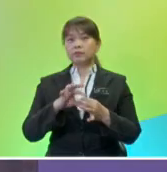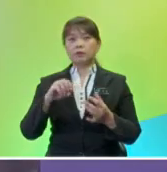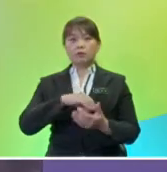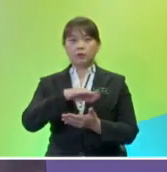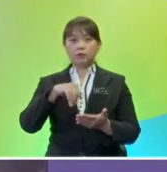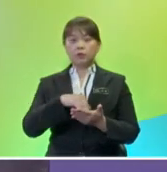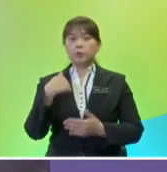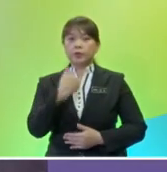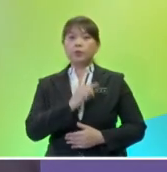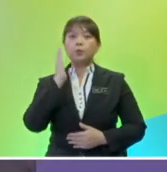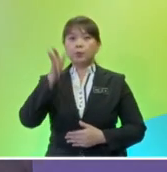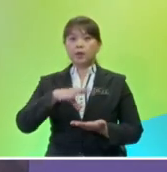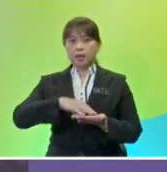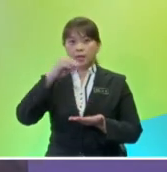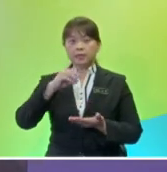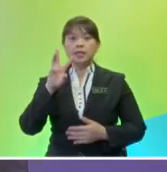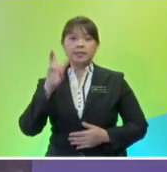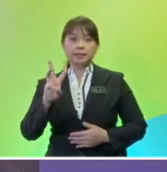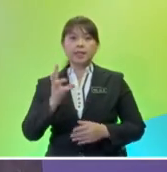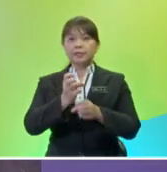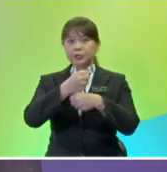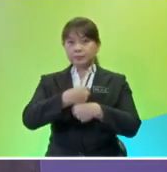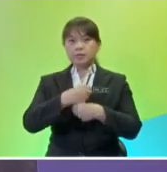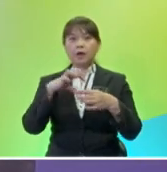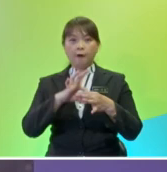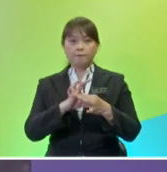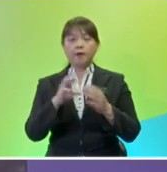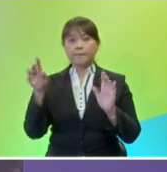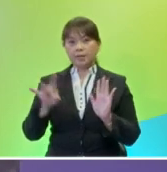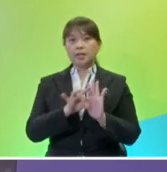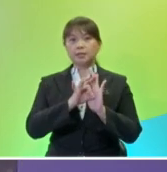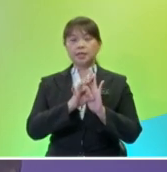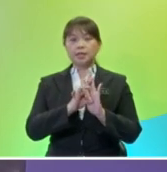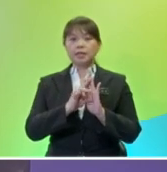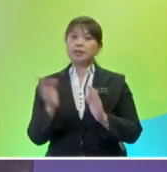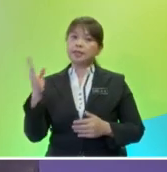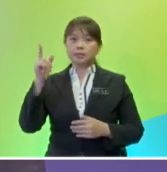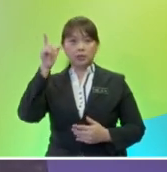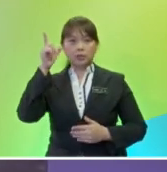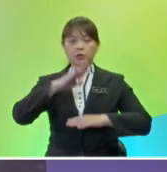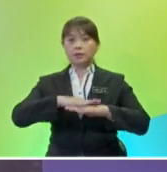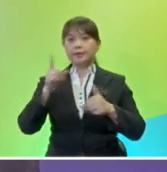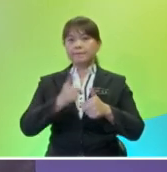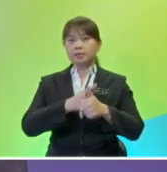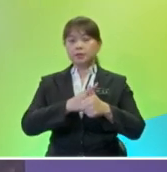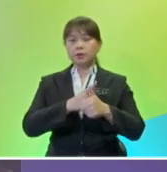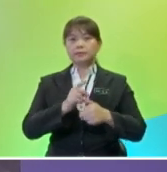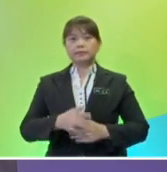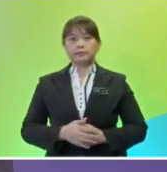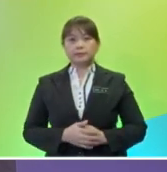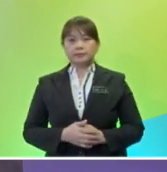six shapes of magnets. Okay, let's look at the first one. The first